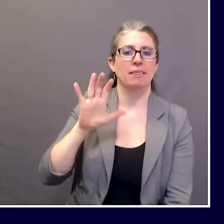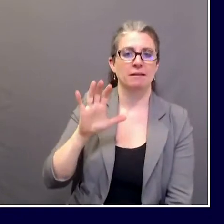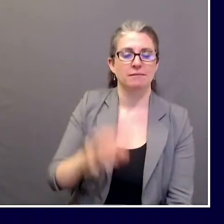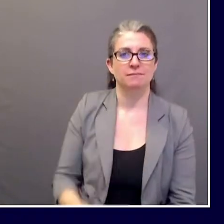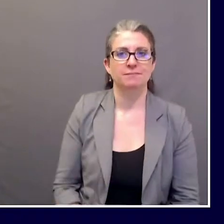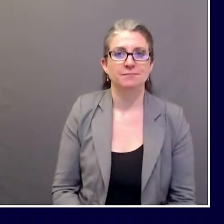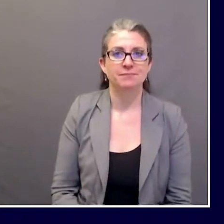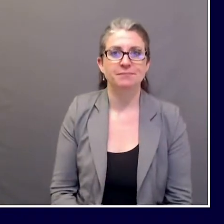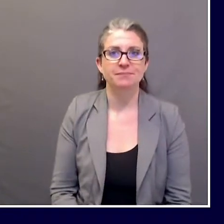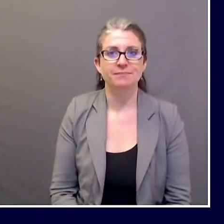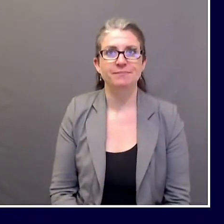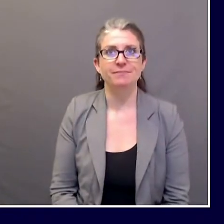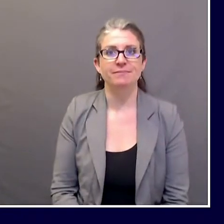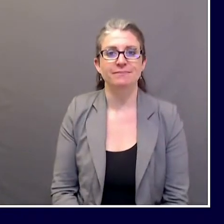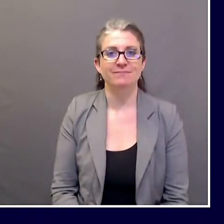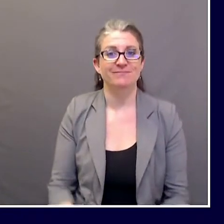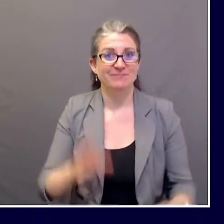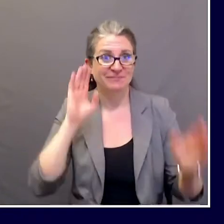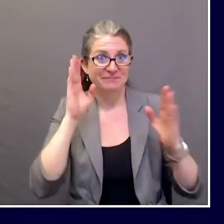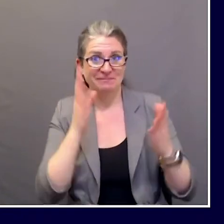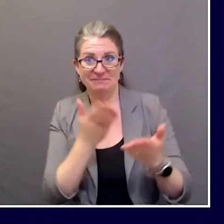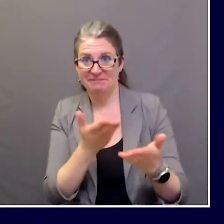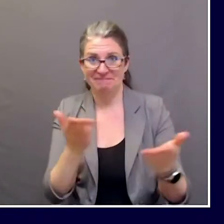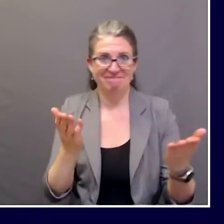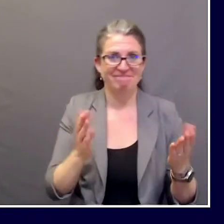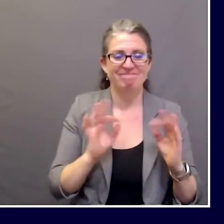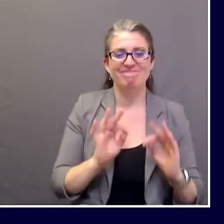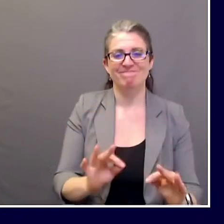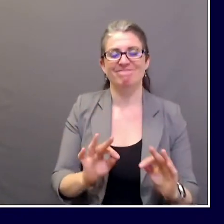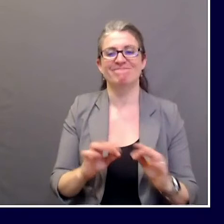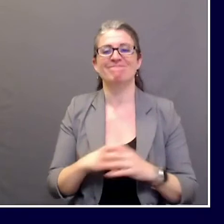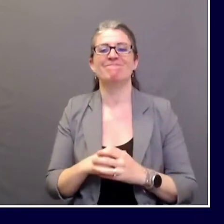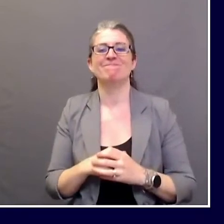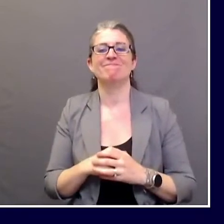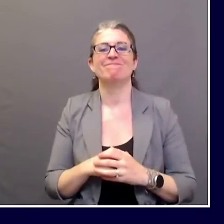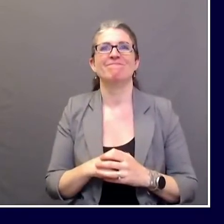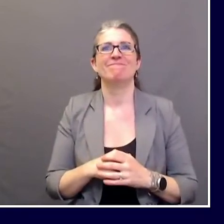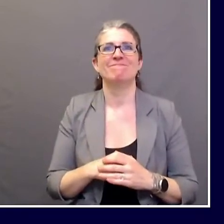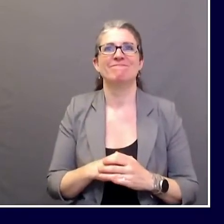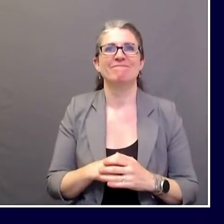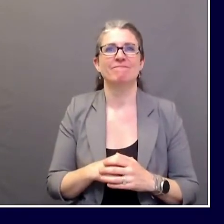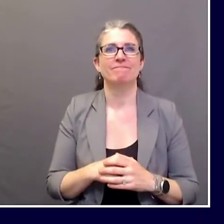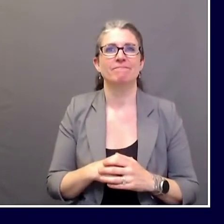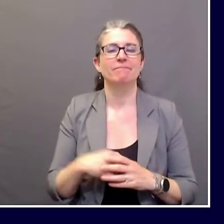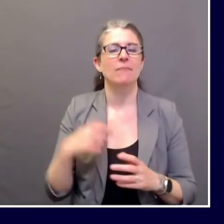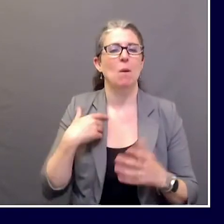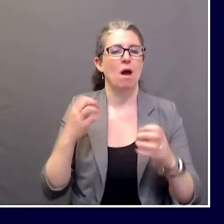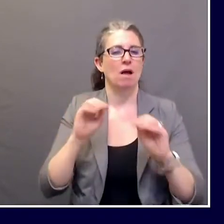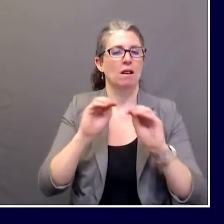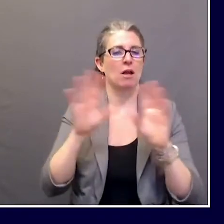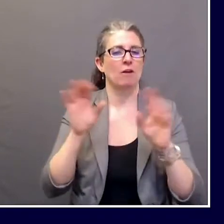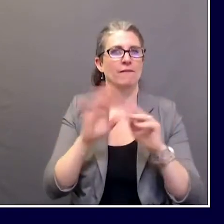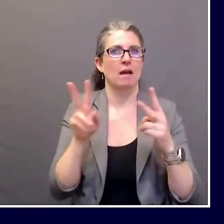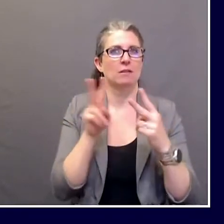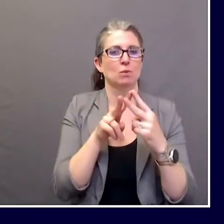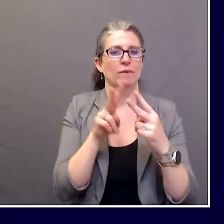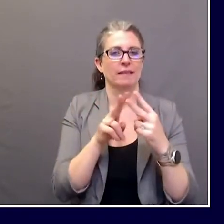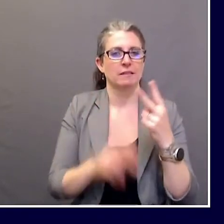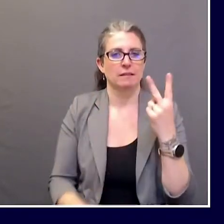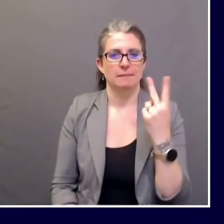So I guess I think I have two clarifying questions. One is about